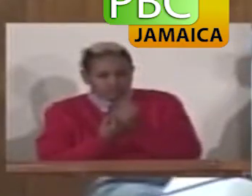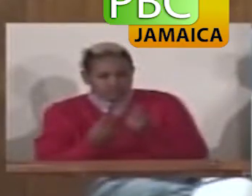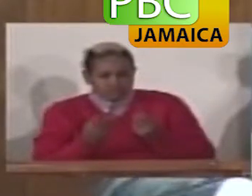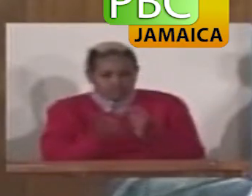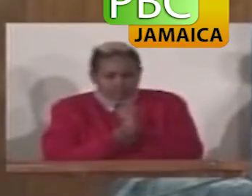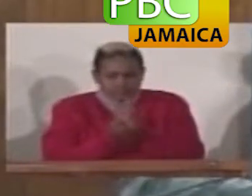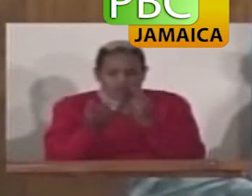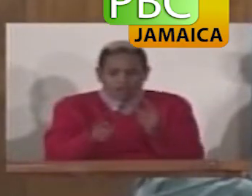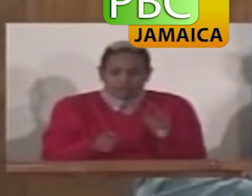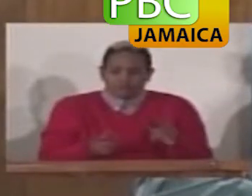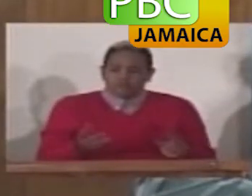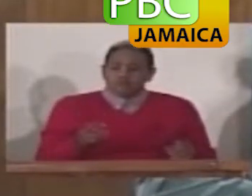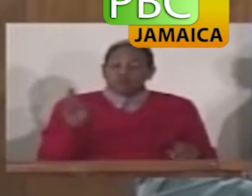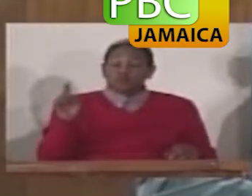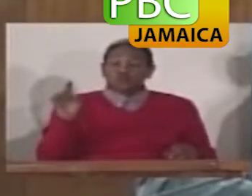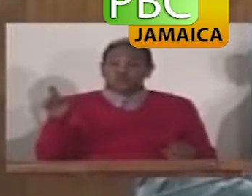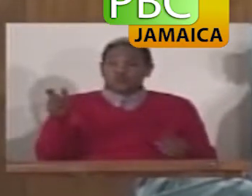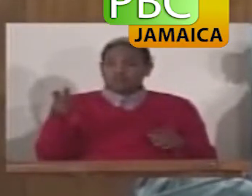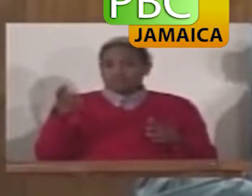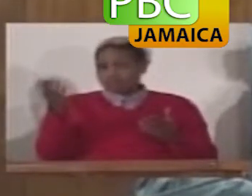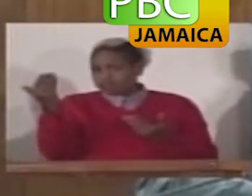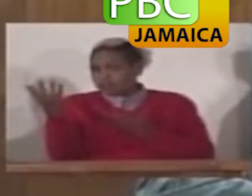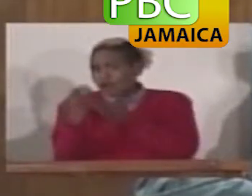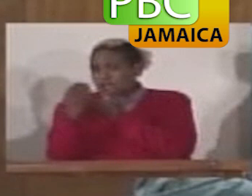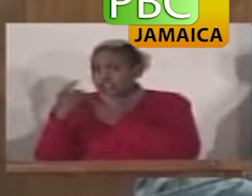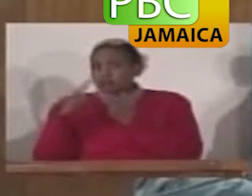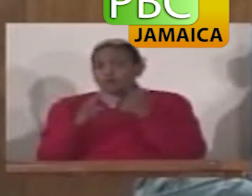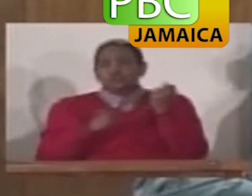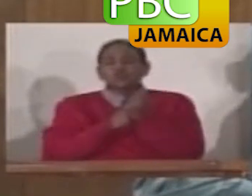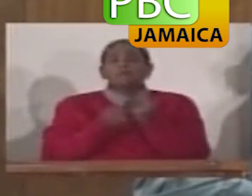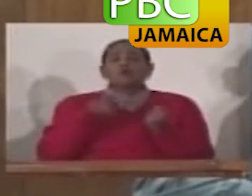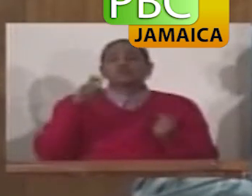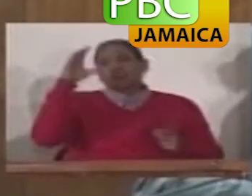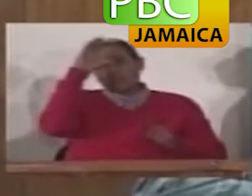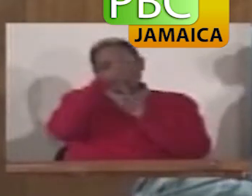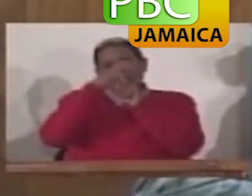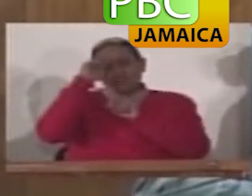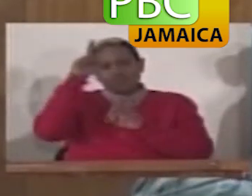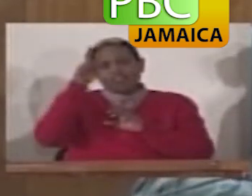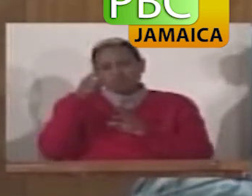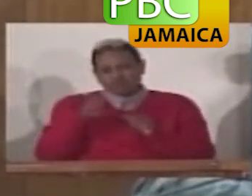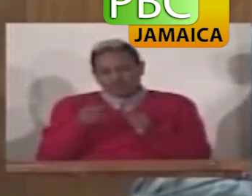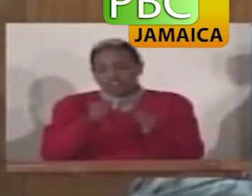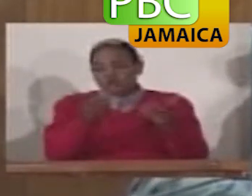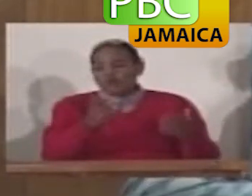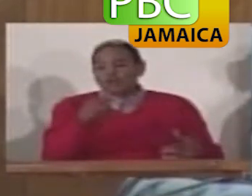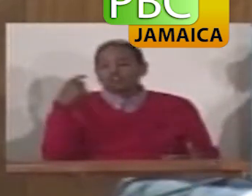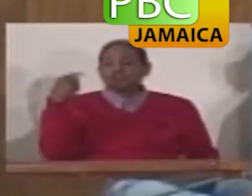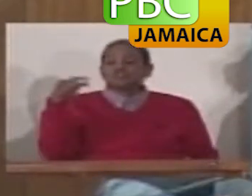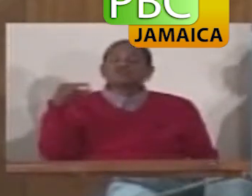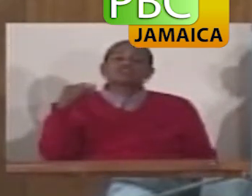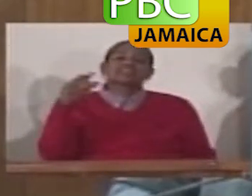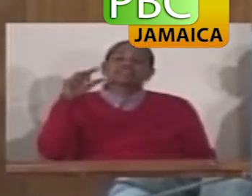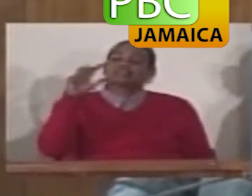and supported, and we should continue to pursue them strategically, is the Green Climate Fund,